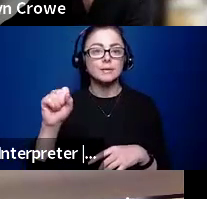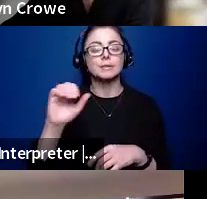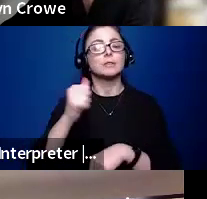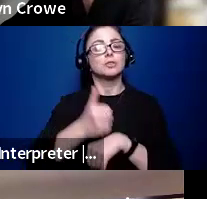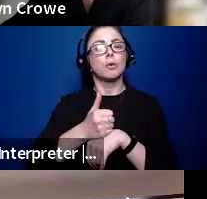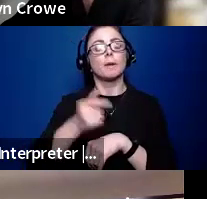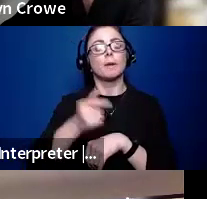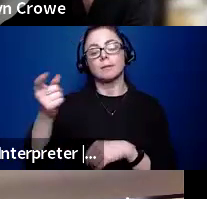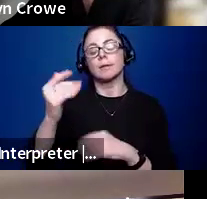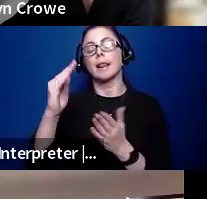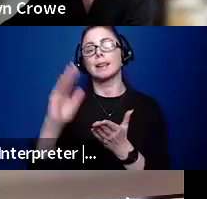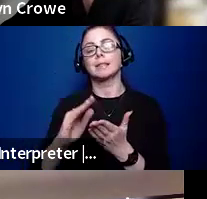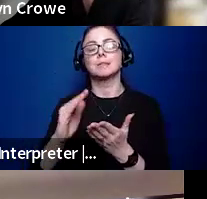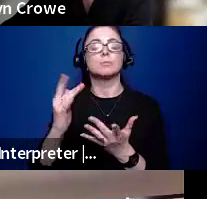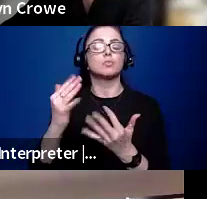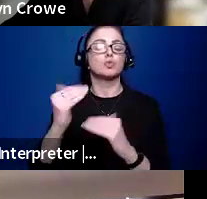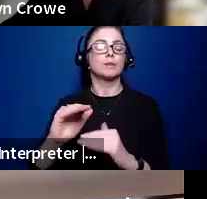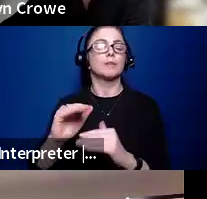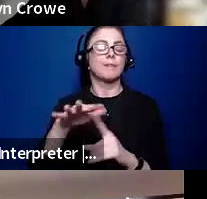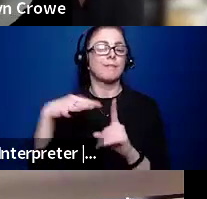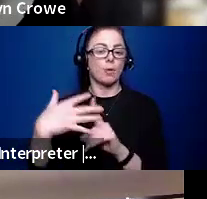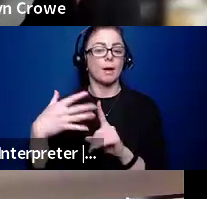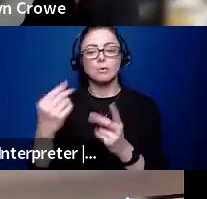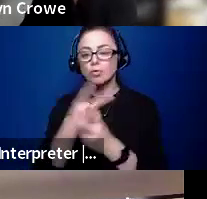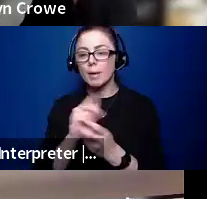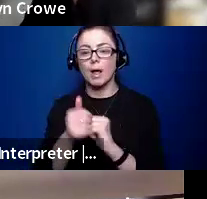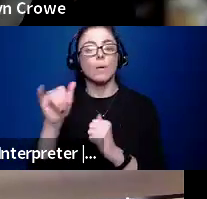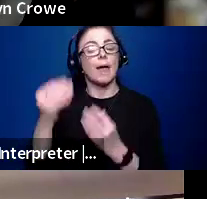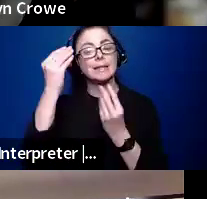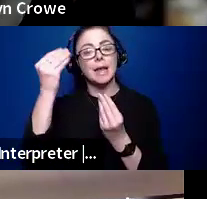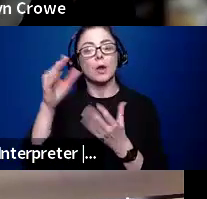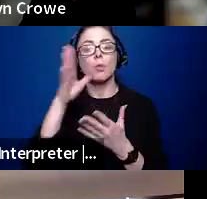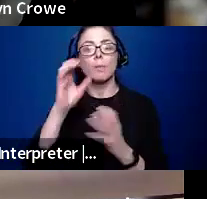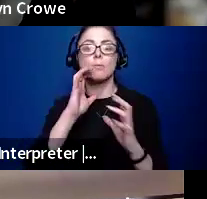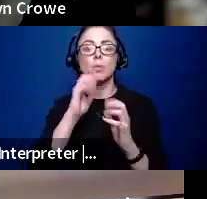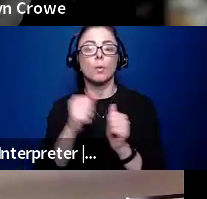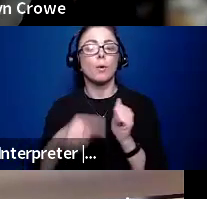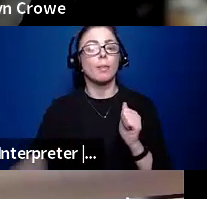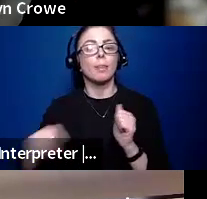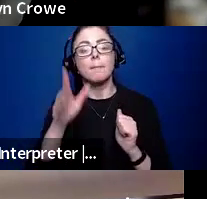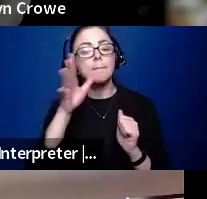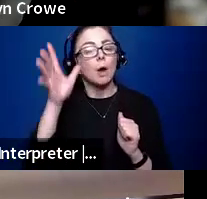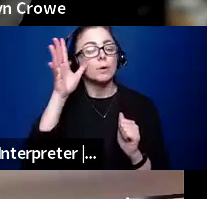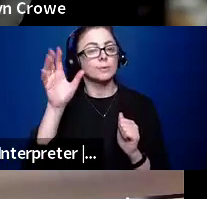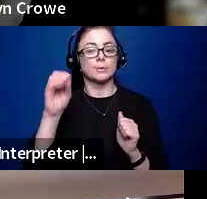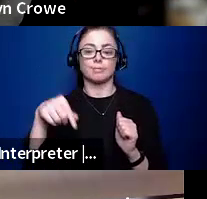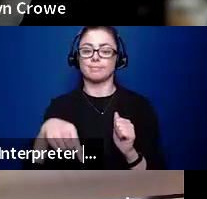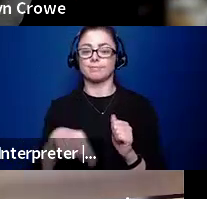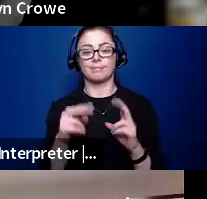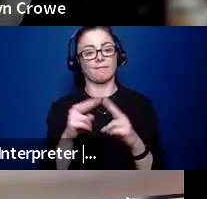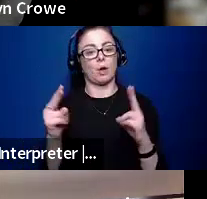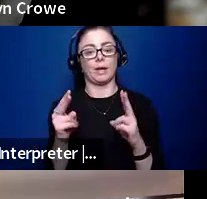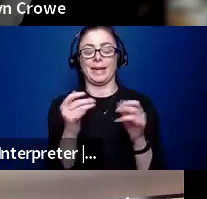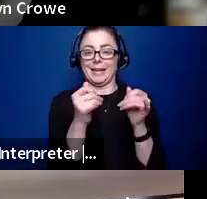additional considerations, and determining how this data will be reported to parents. So I think it stands to say this is a very